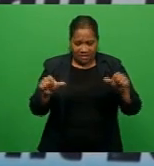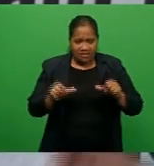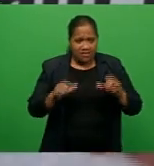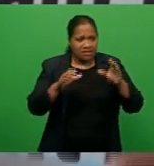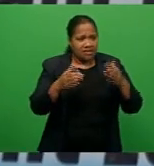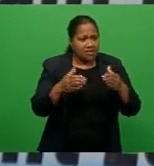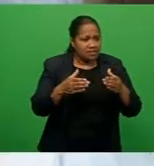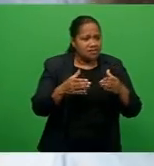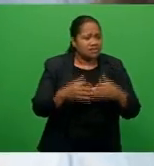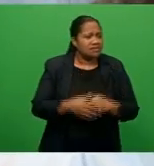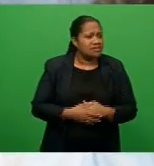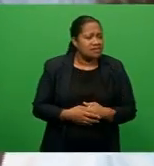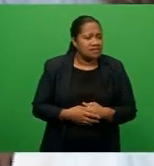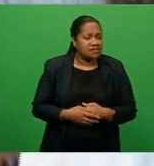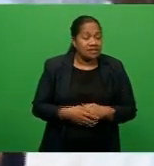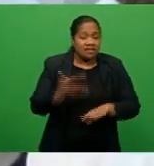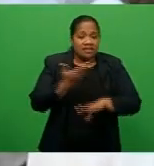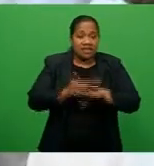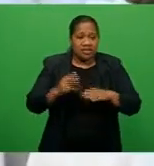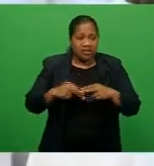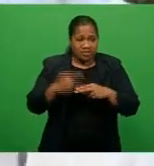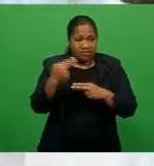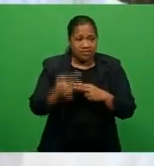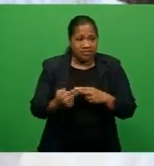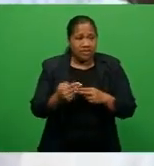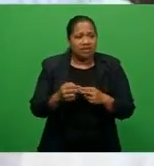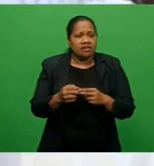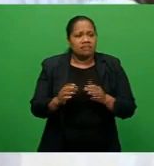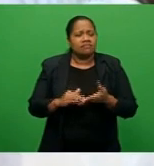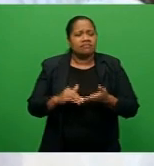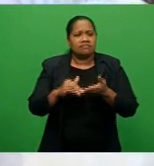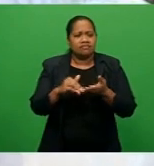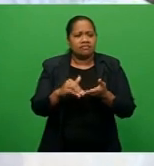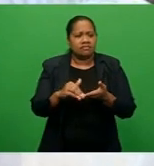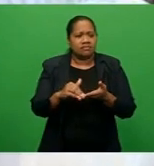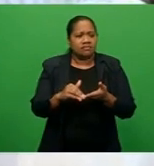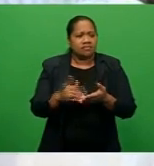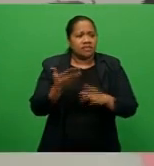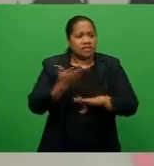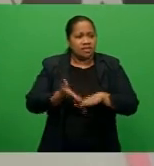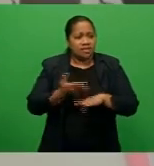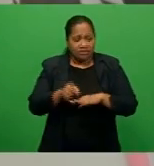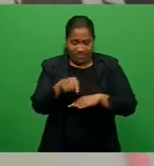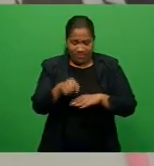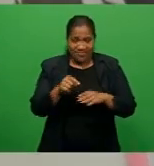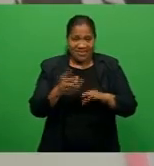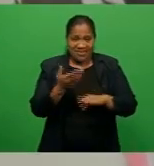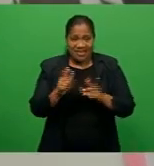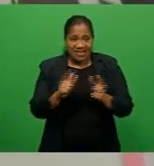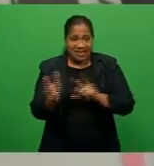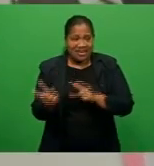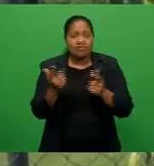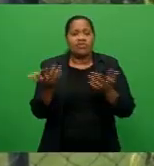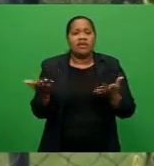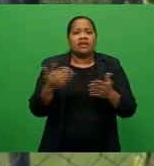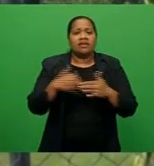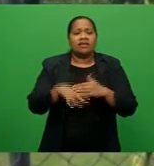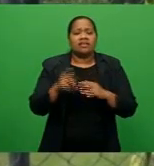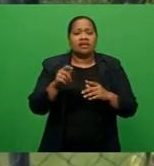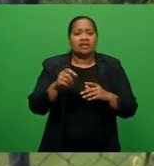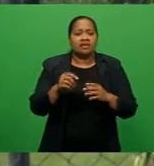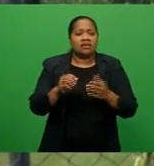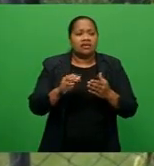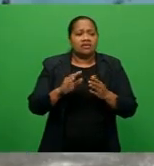broader regions. The new plant health laboratory is situated at the Pacific Community Narere campus